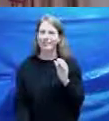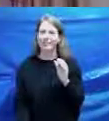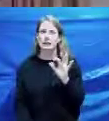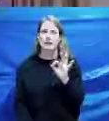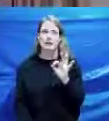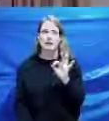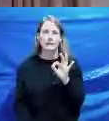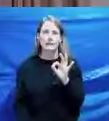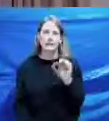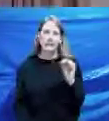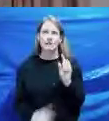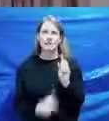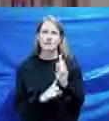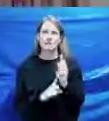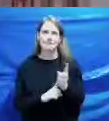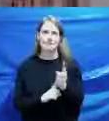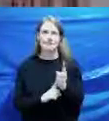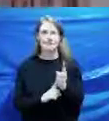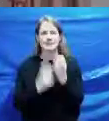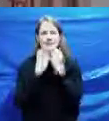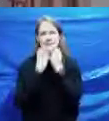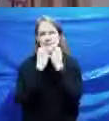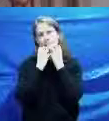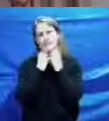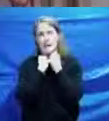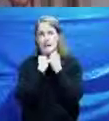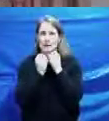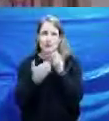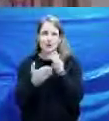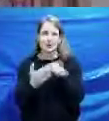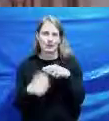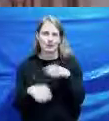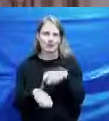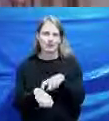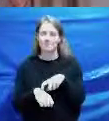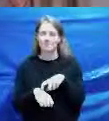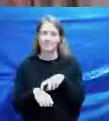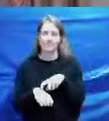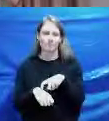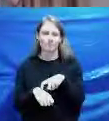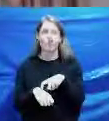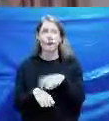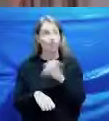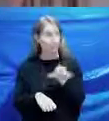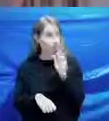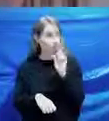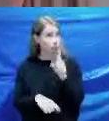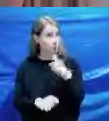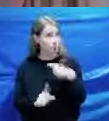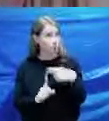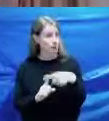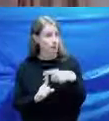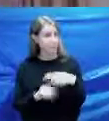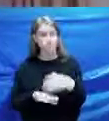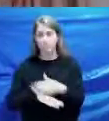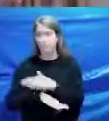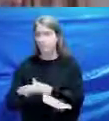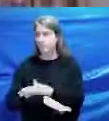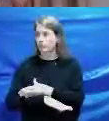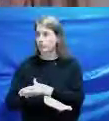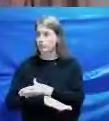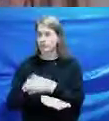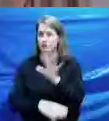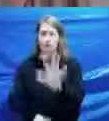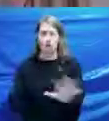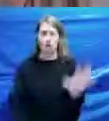sacred literacy blocks where we're spending a lot more time actually reading has been a very positive improvement across the country. But